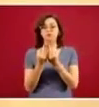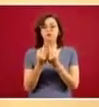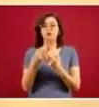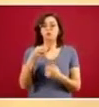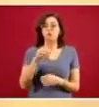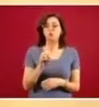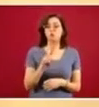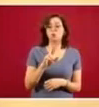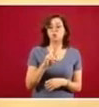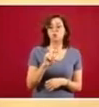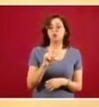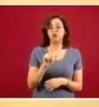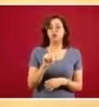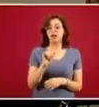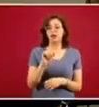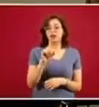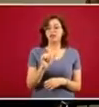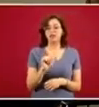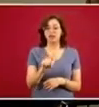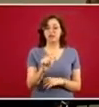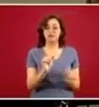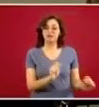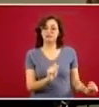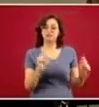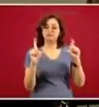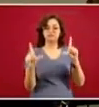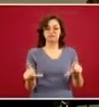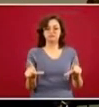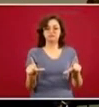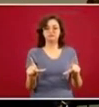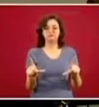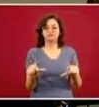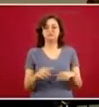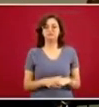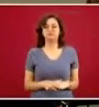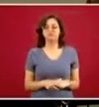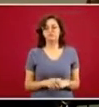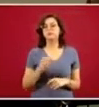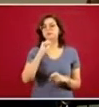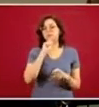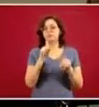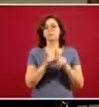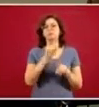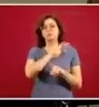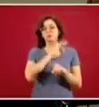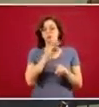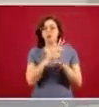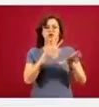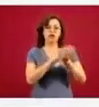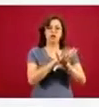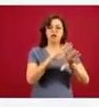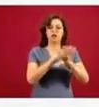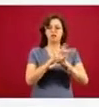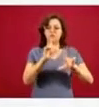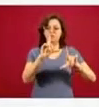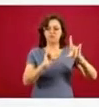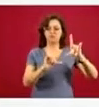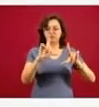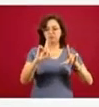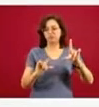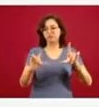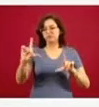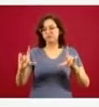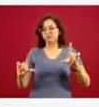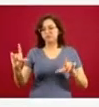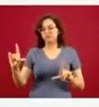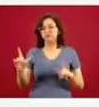to monitor the deaths is through mortality, which, as I said, is a different measure, in which